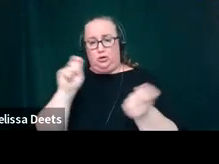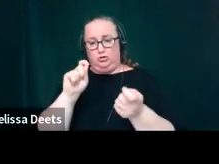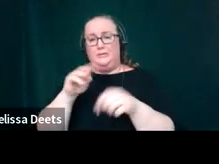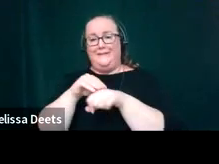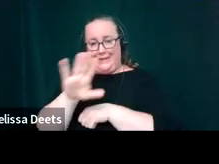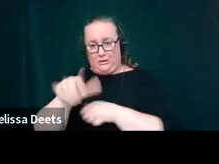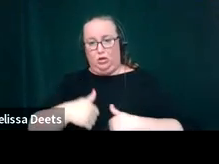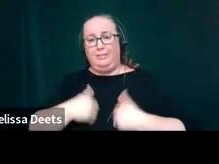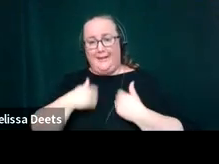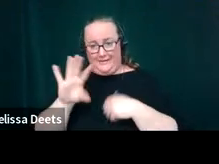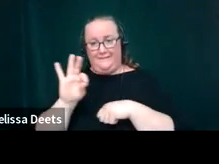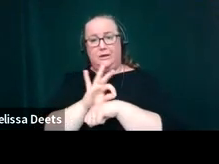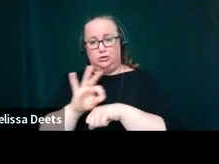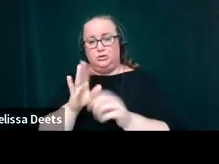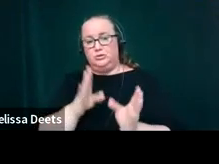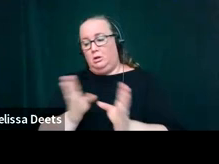and functions.